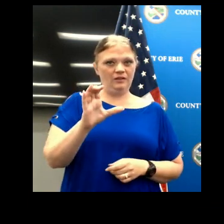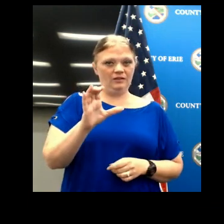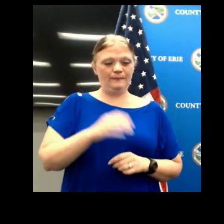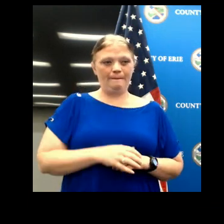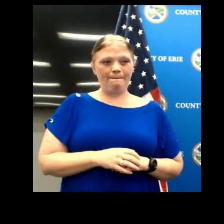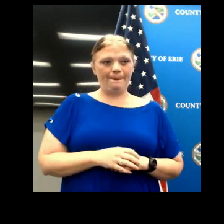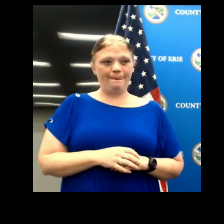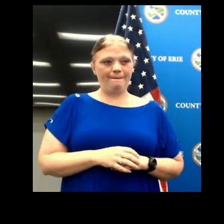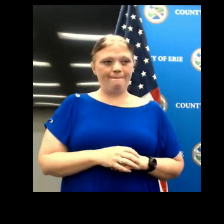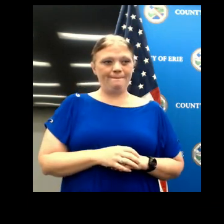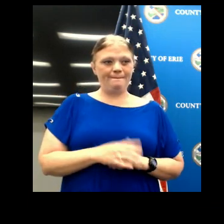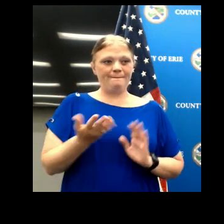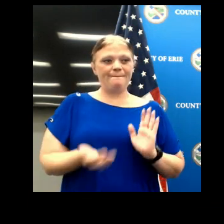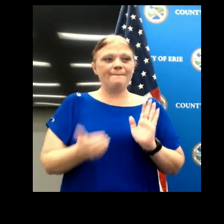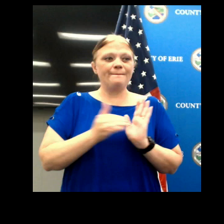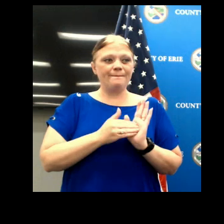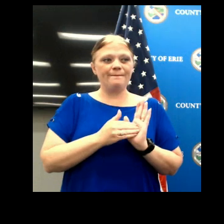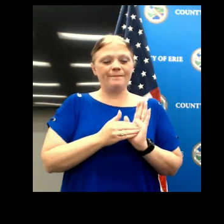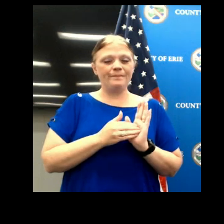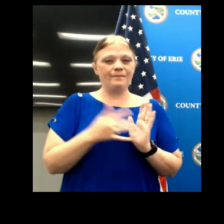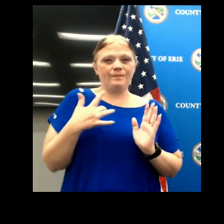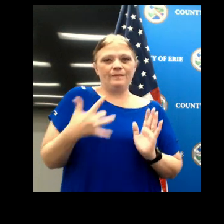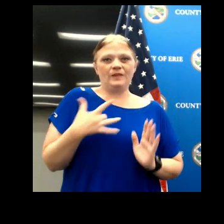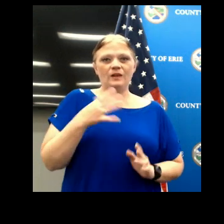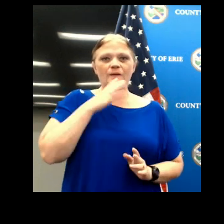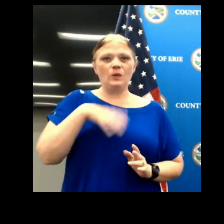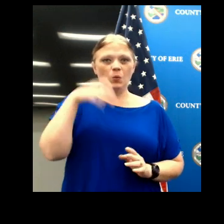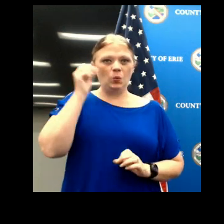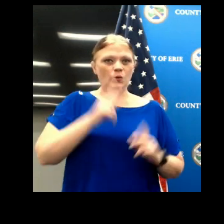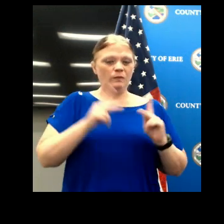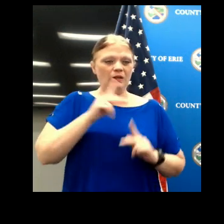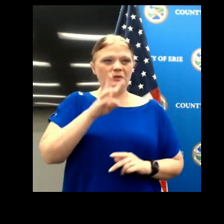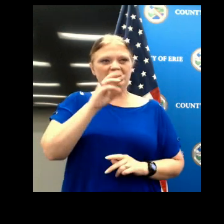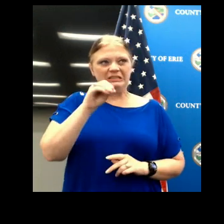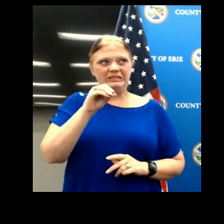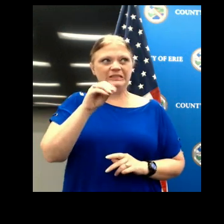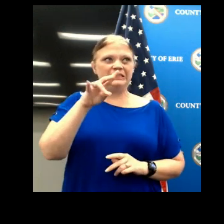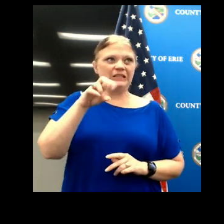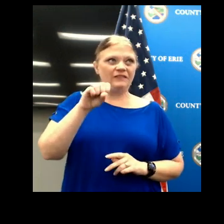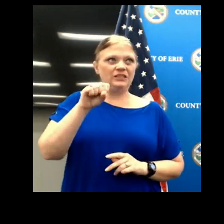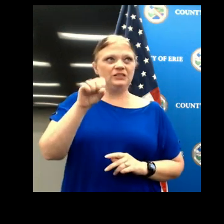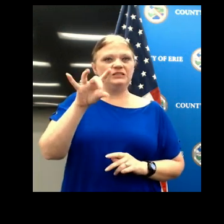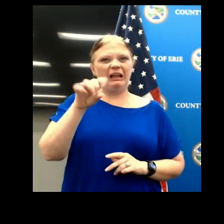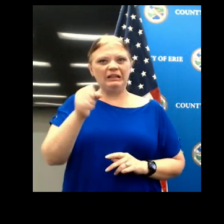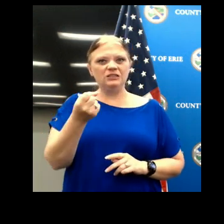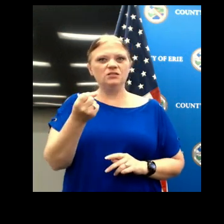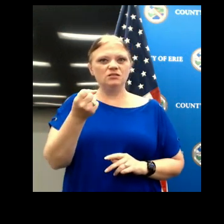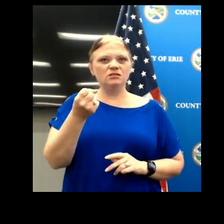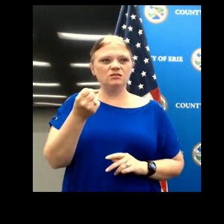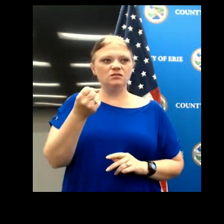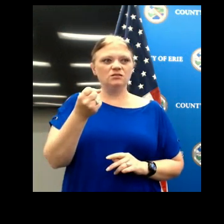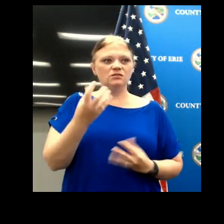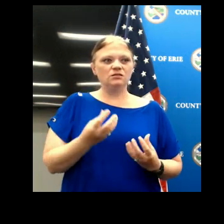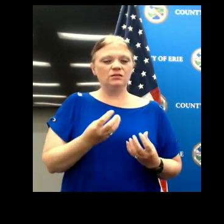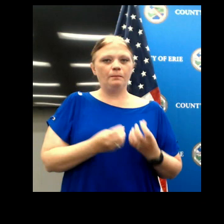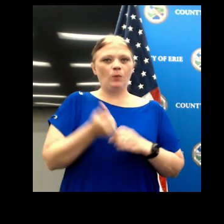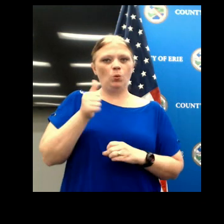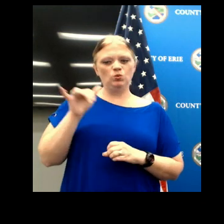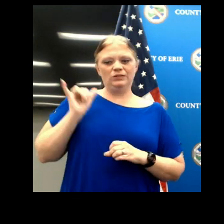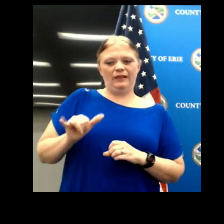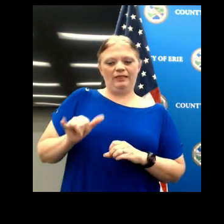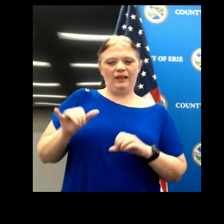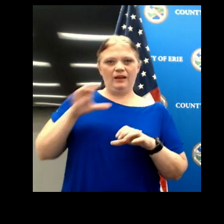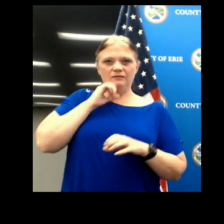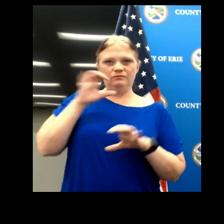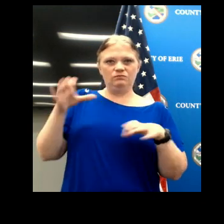are, again, much older, people in their 60s, 70s, and 80s, and a higher proportion are in that older age group